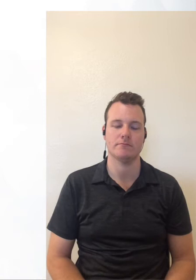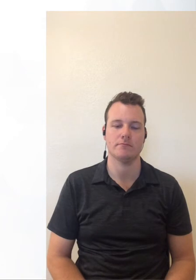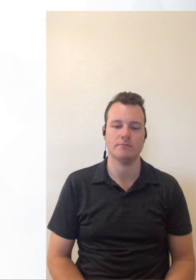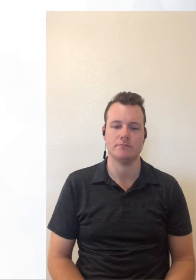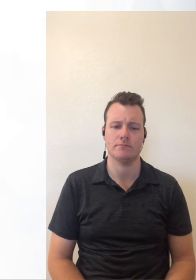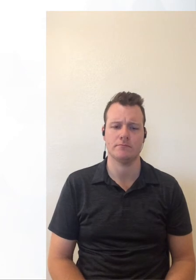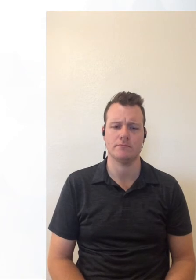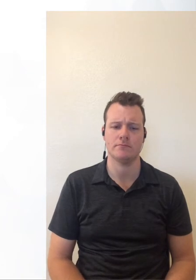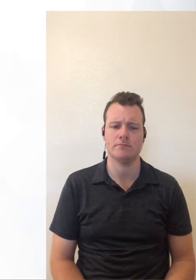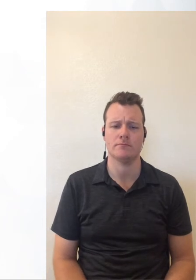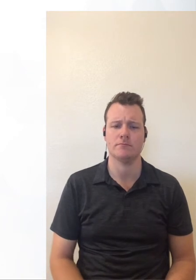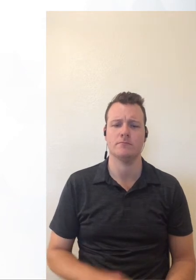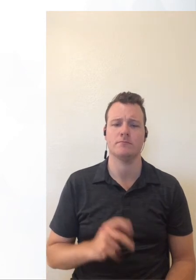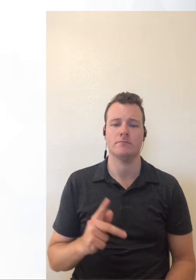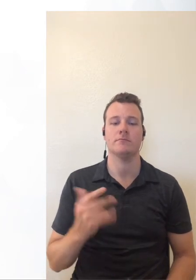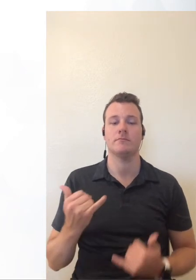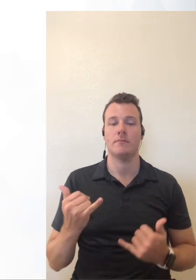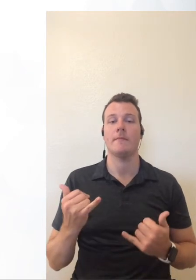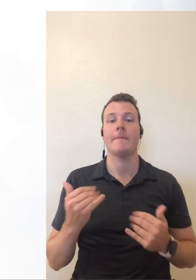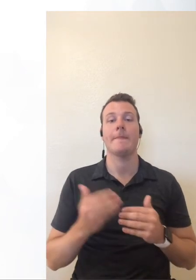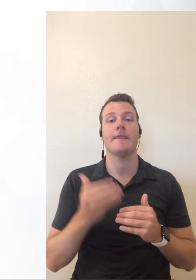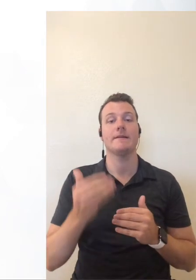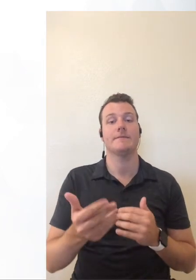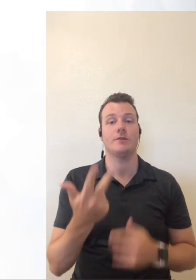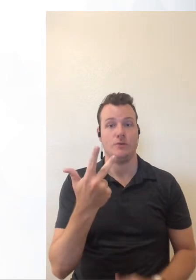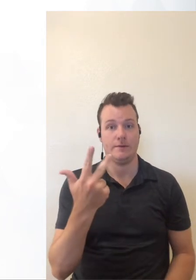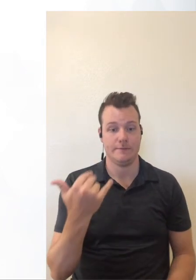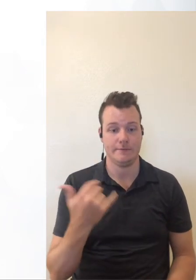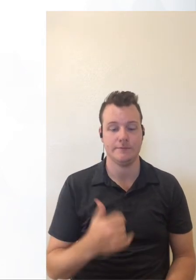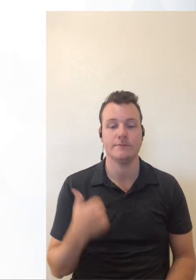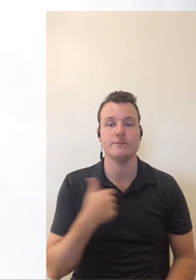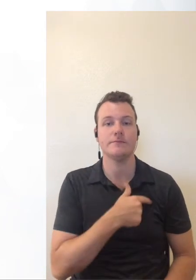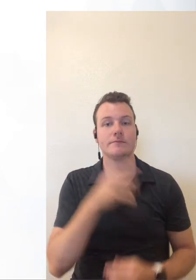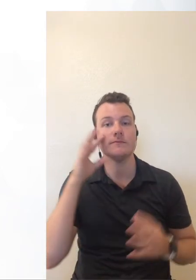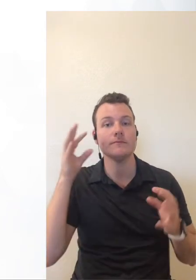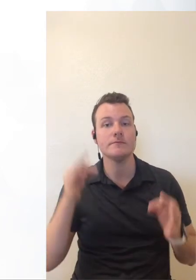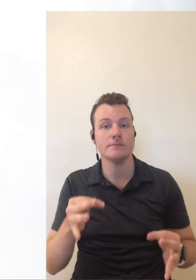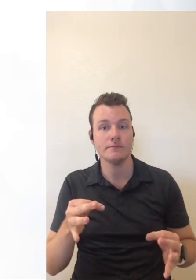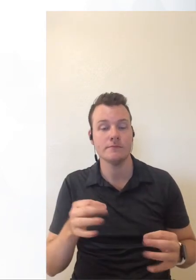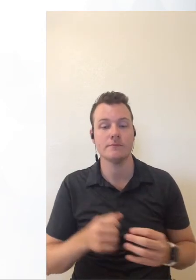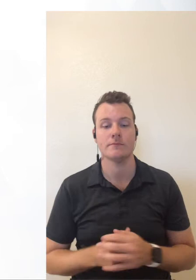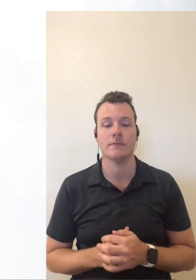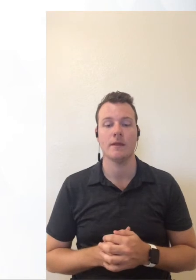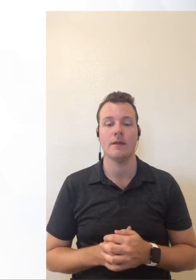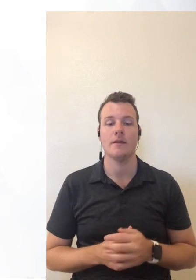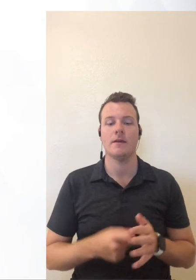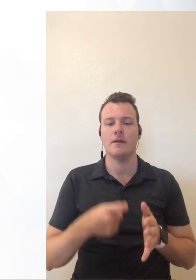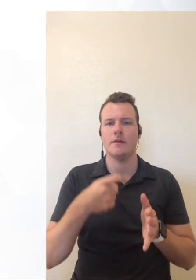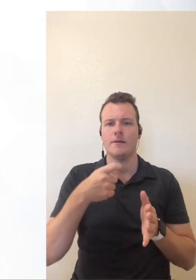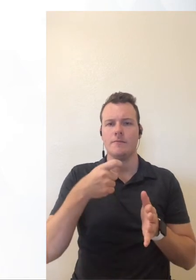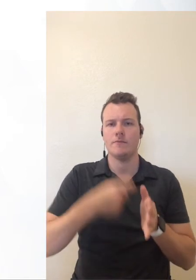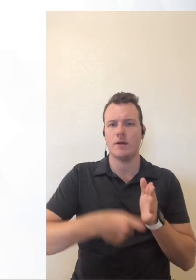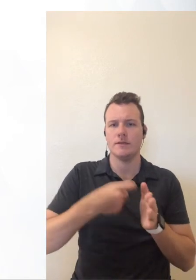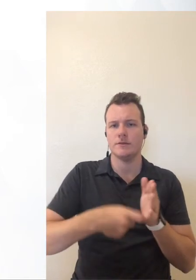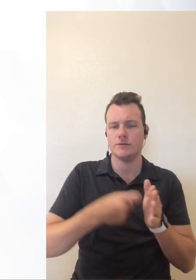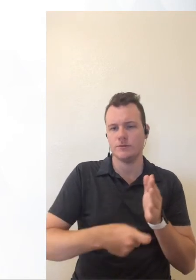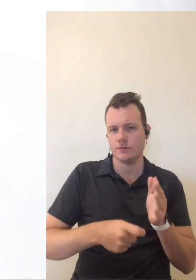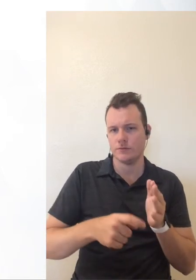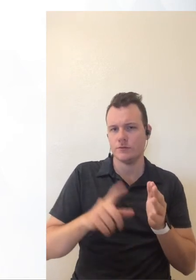Okay, step three. And what we need to determine next is the type of pricing